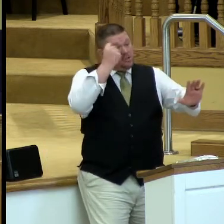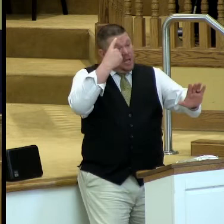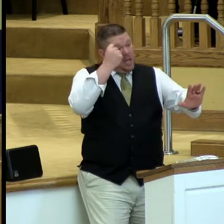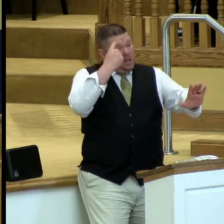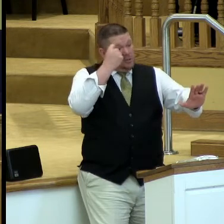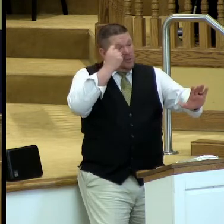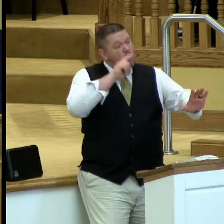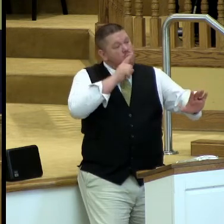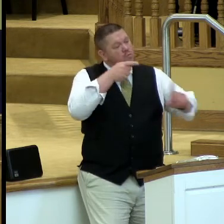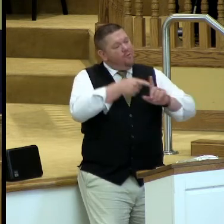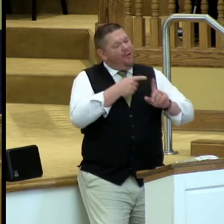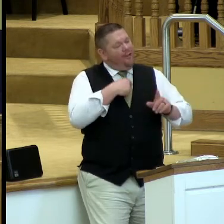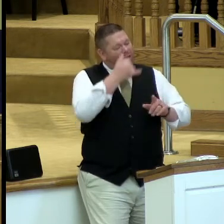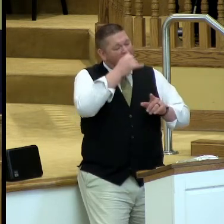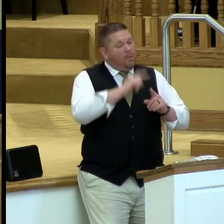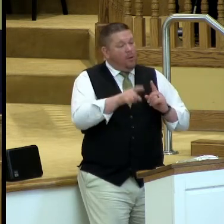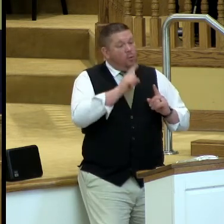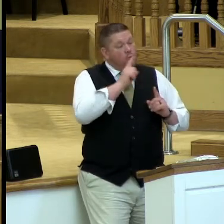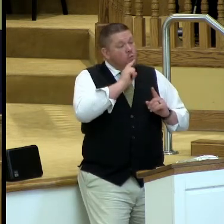Understand this, though.